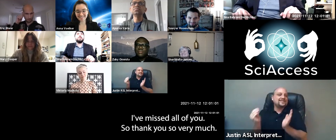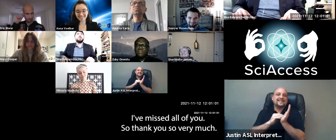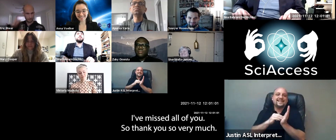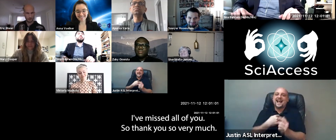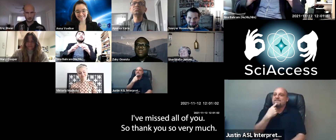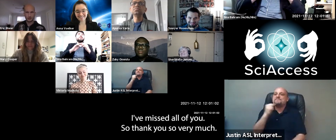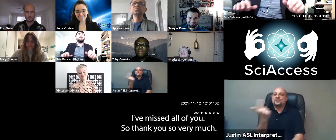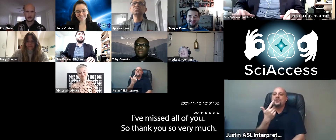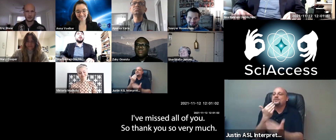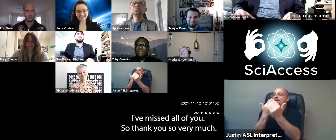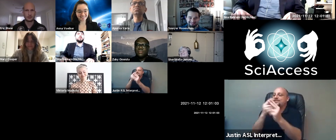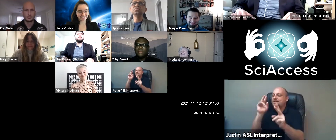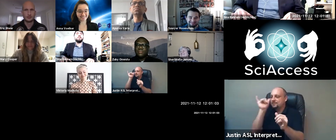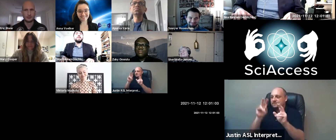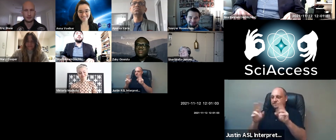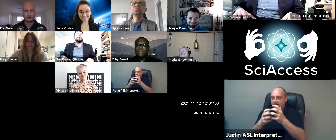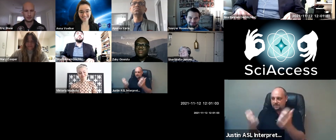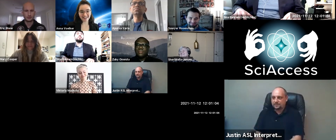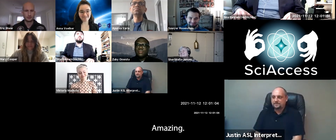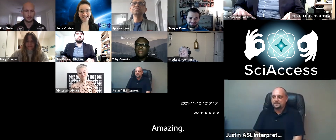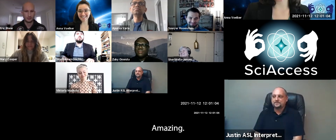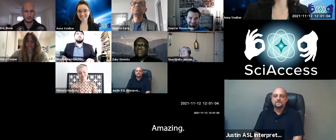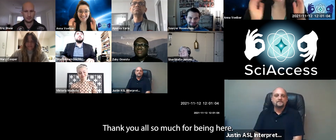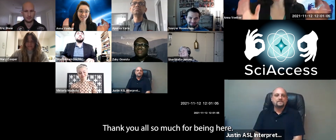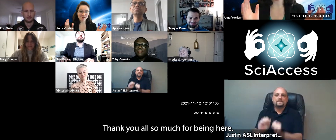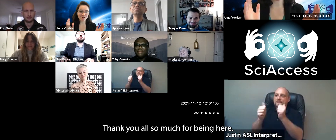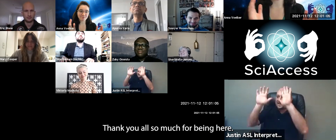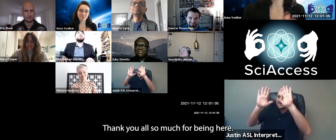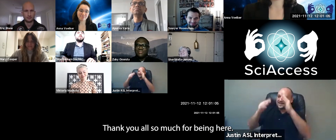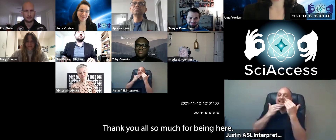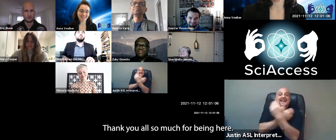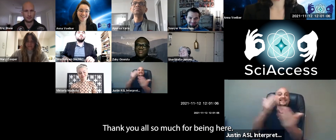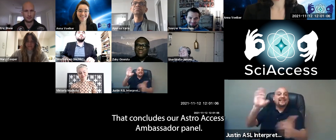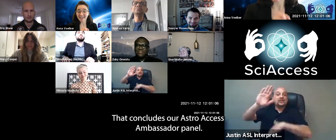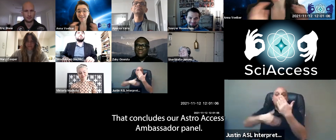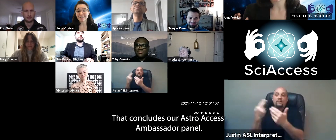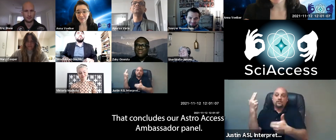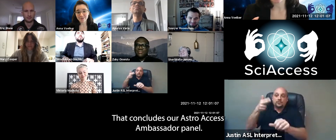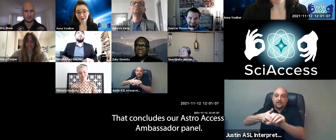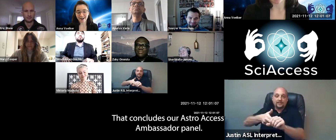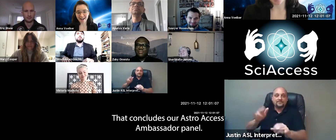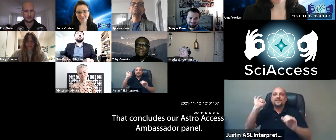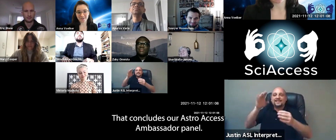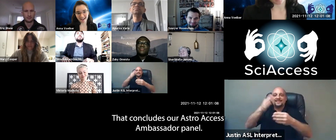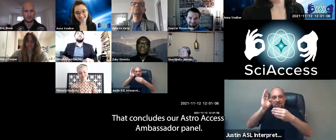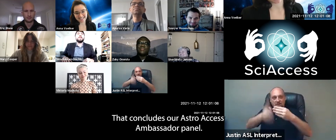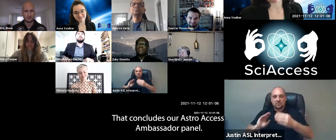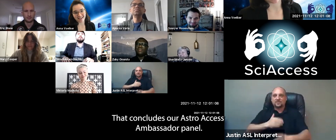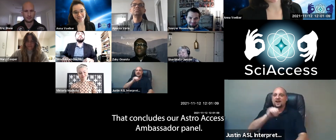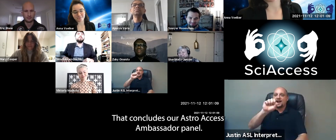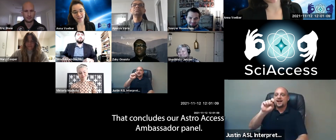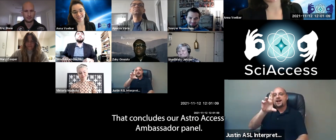missed all of you. So thank you so very much. Amazing. Thank you all so much for being here. That concludes our